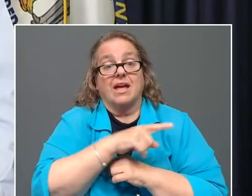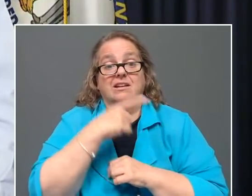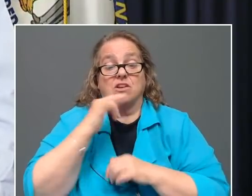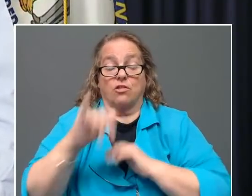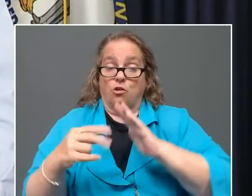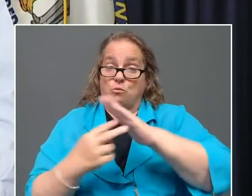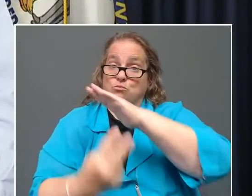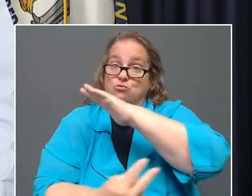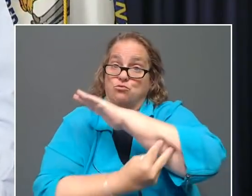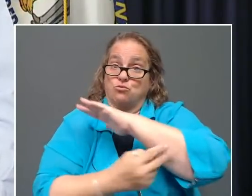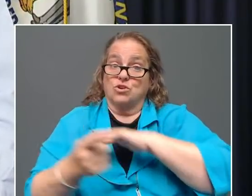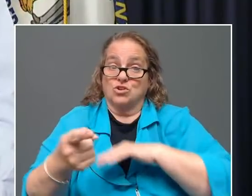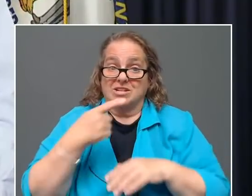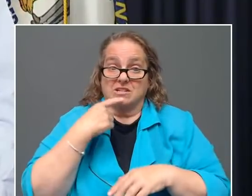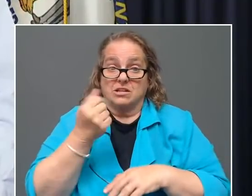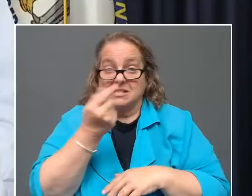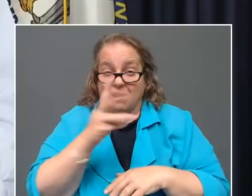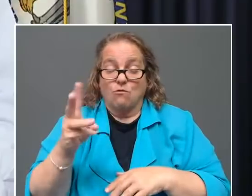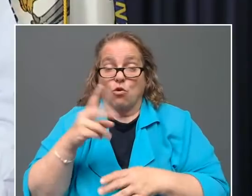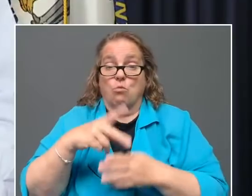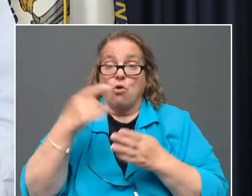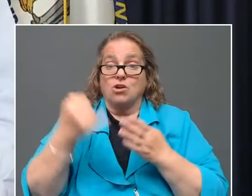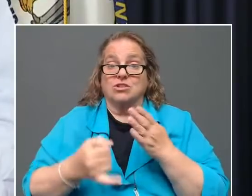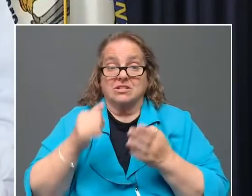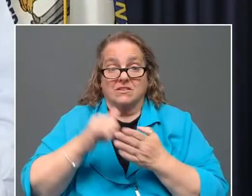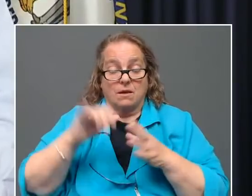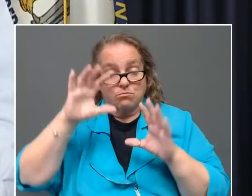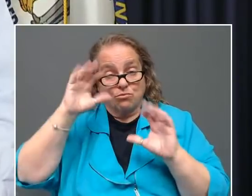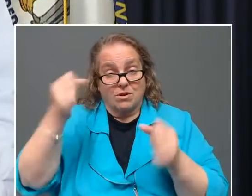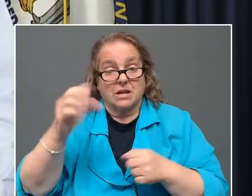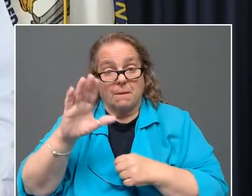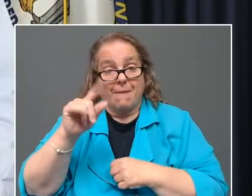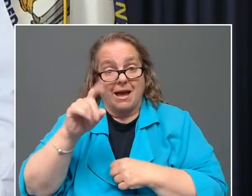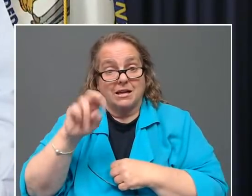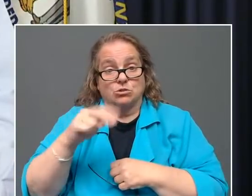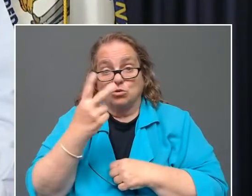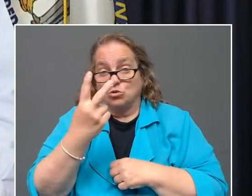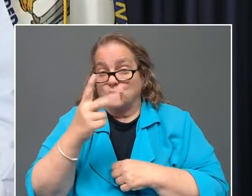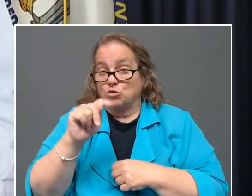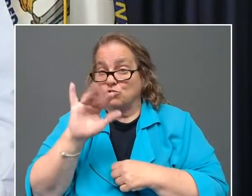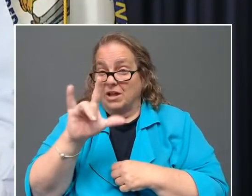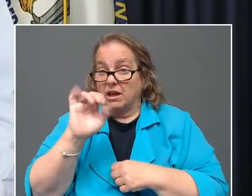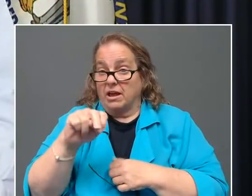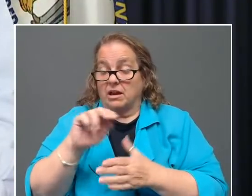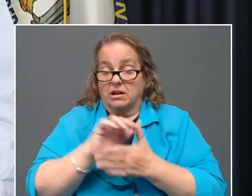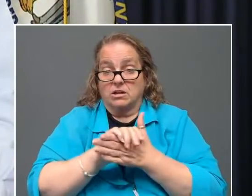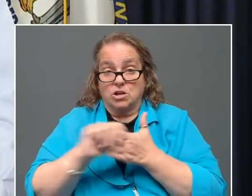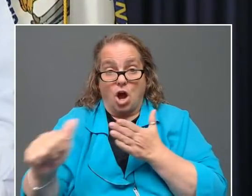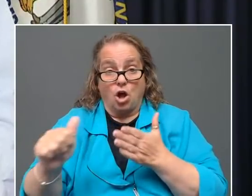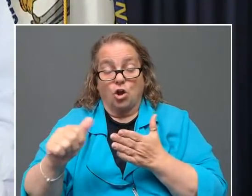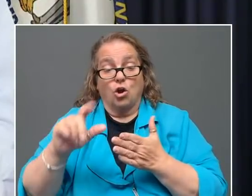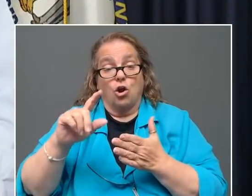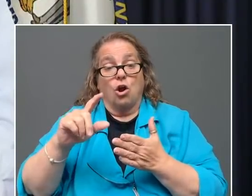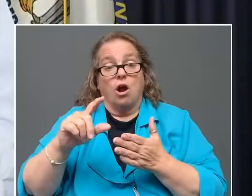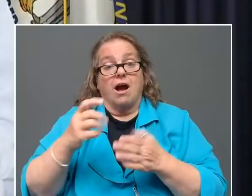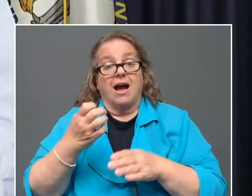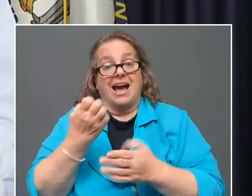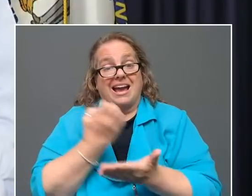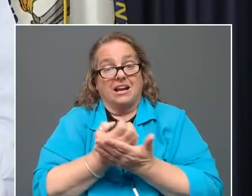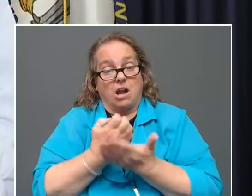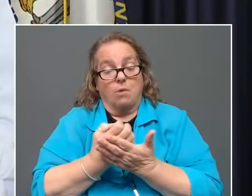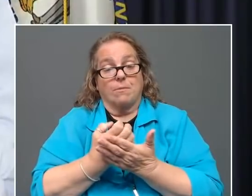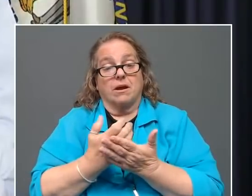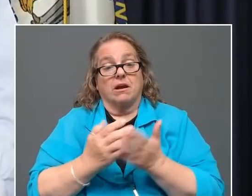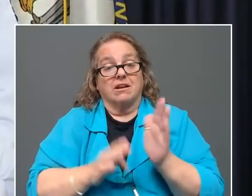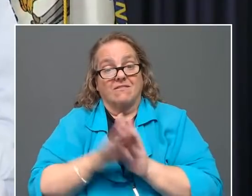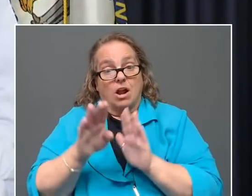President Biden's $2 trillion infrastructure plan. Is there any indication that the Brent Spence Bridge is one of the 10 most economically significant bridges